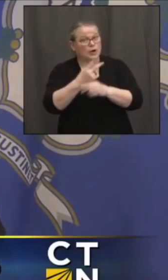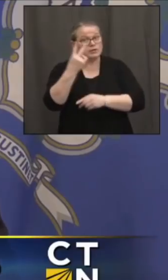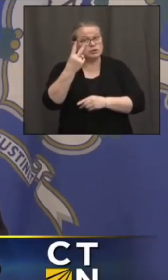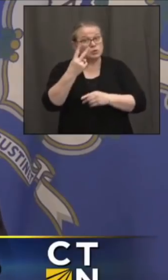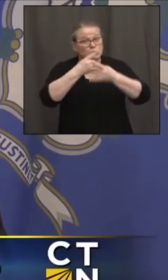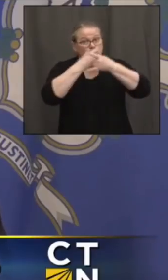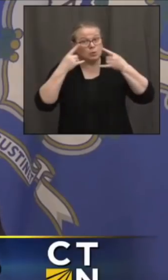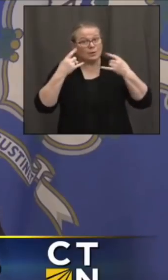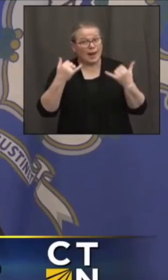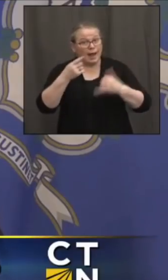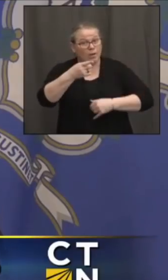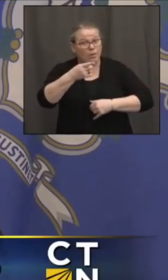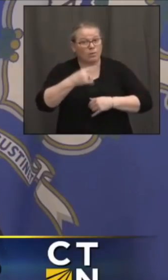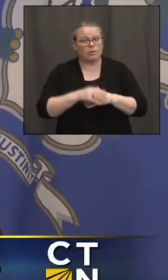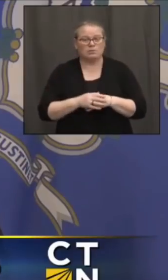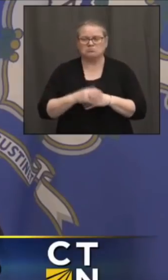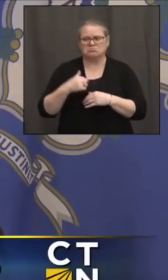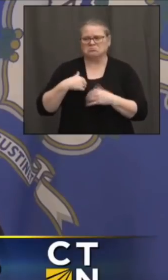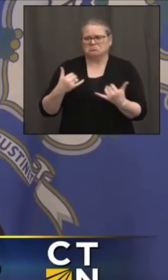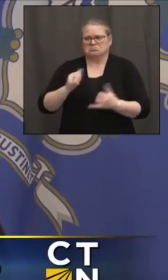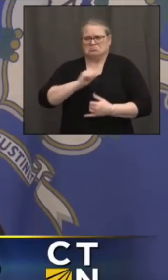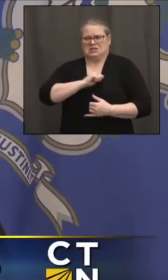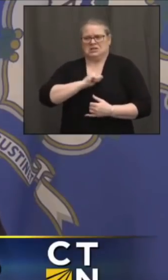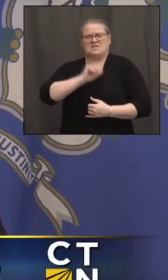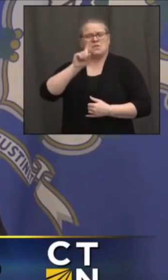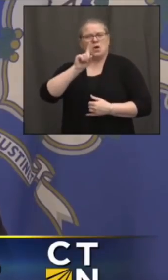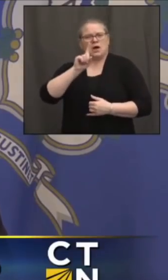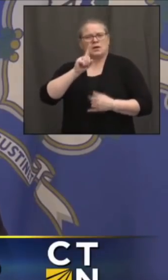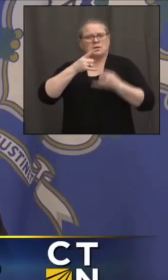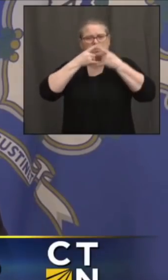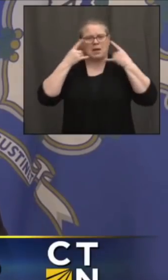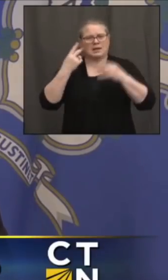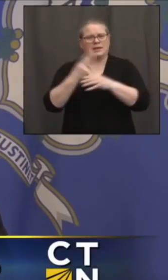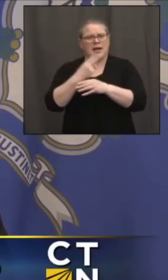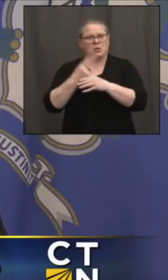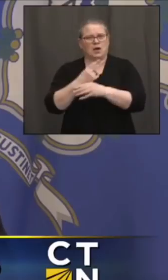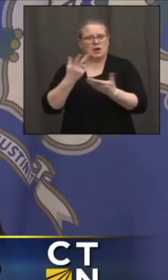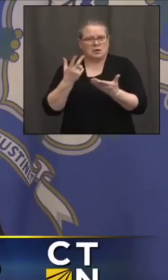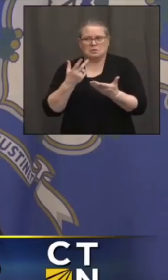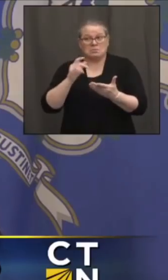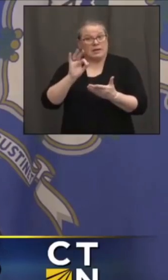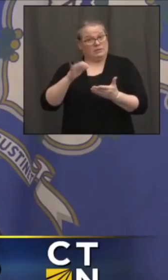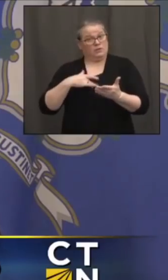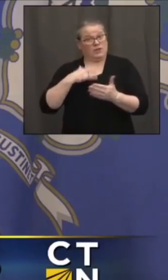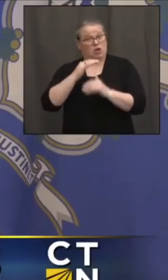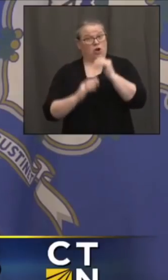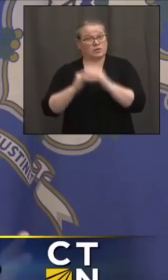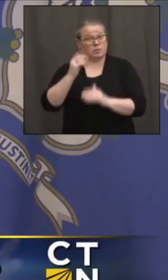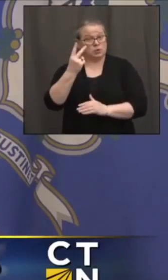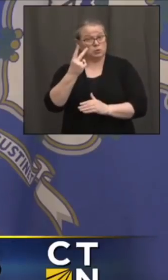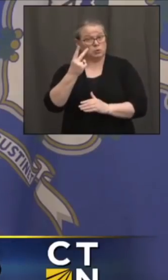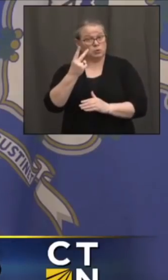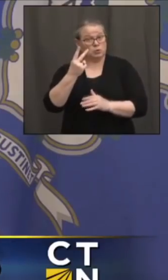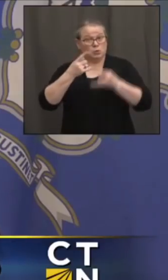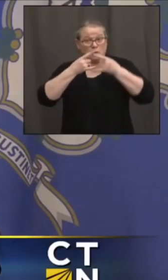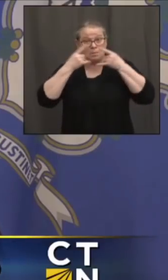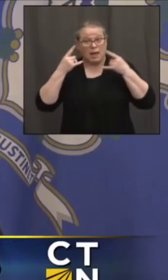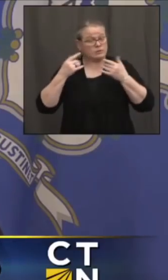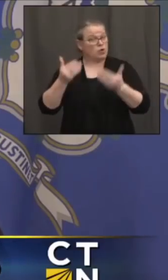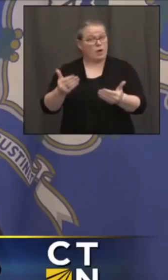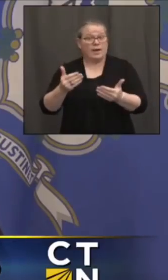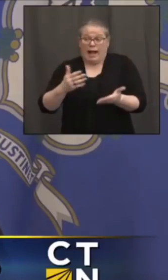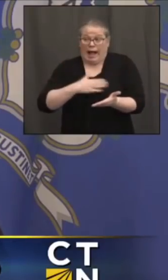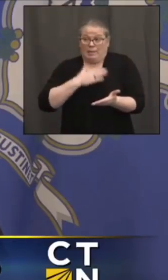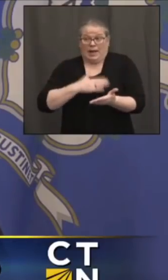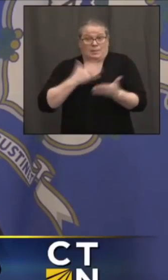feel more secure wearing 2 masks, it's probably a pretty good idea. I'm happy that Connecticut people are more likely to wear their 1 mask than just